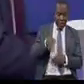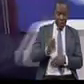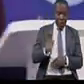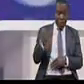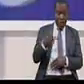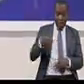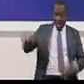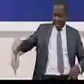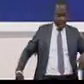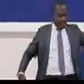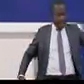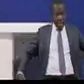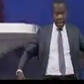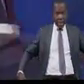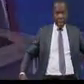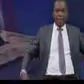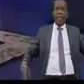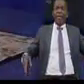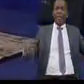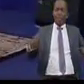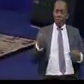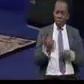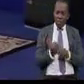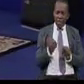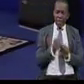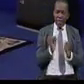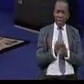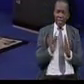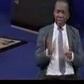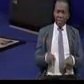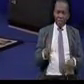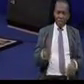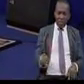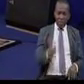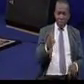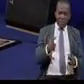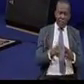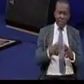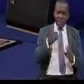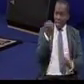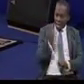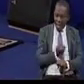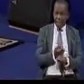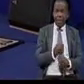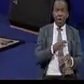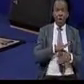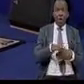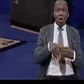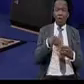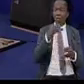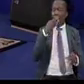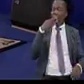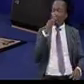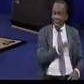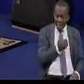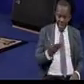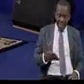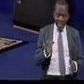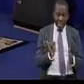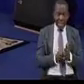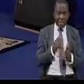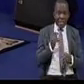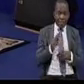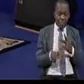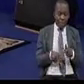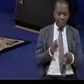is atrocity. All the atrocities of the world and the things that the worldly people do, if you put it